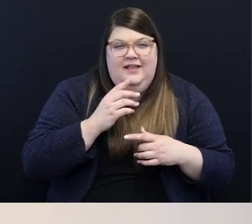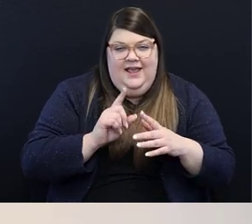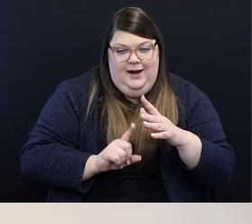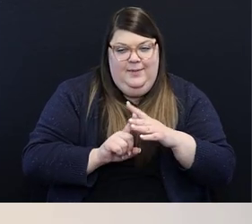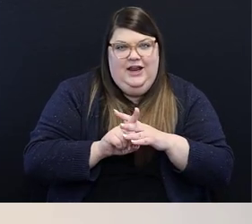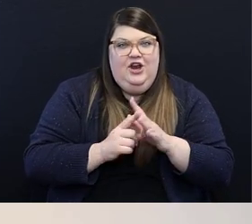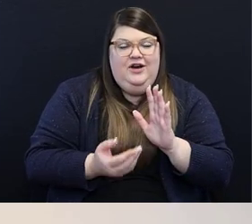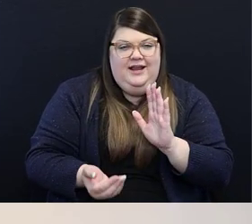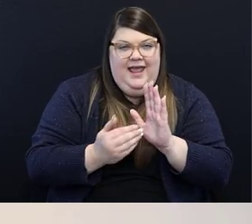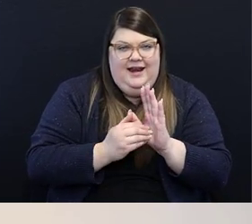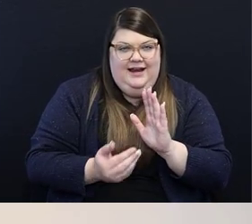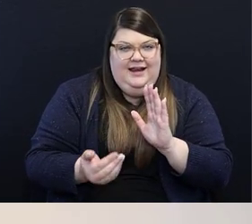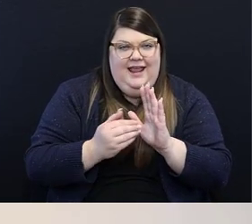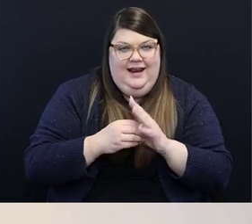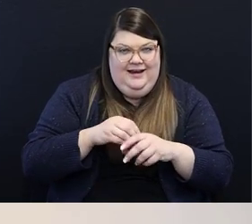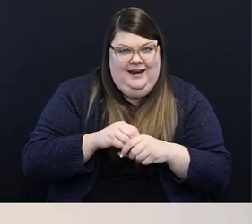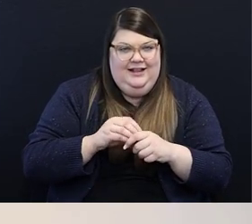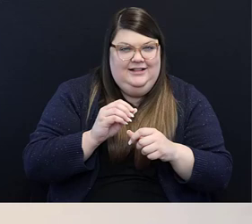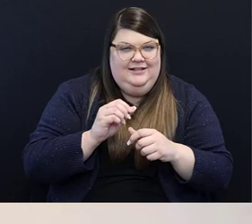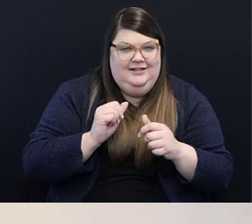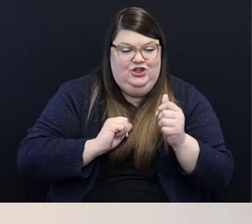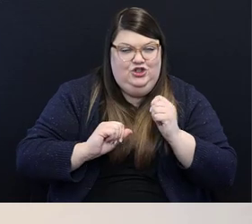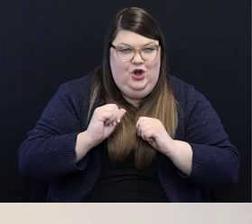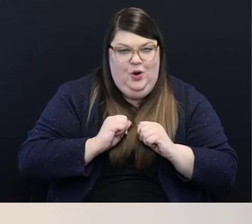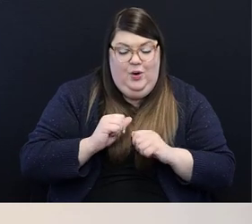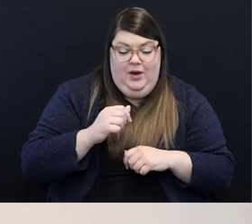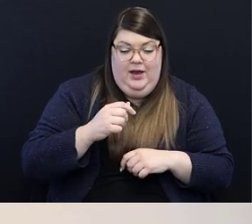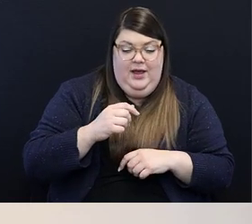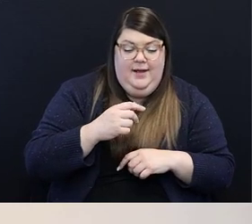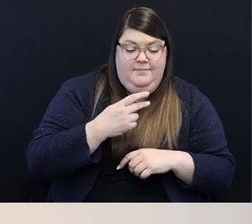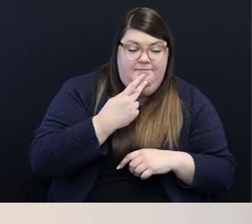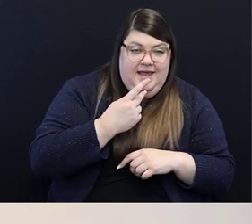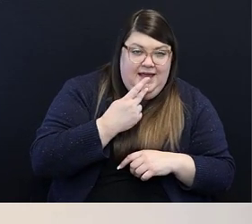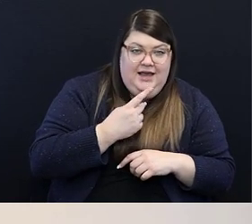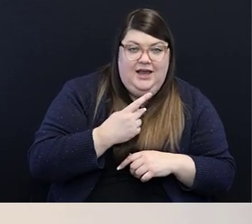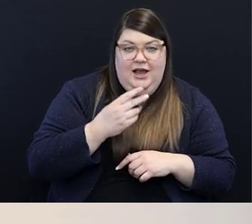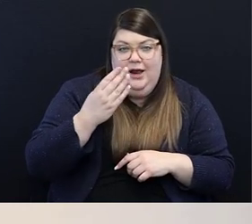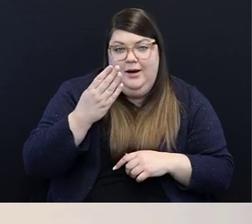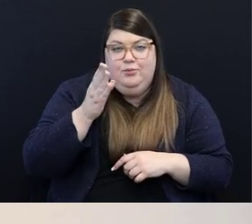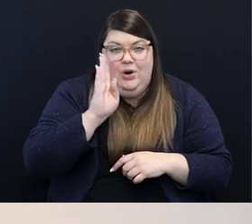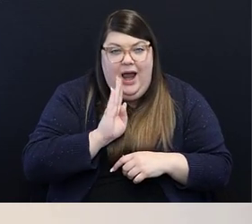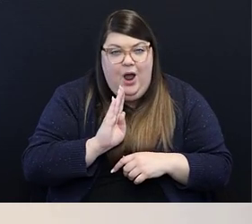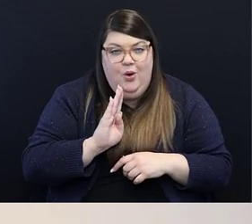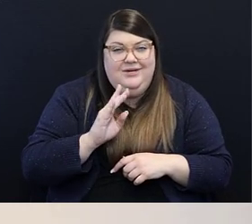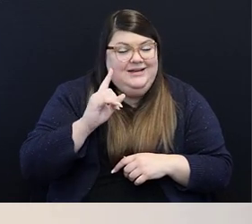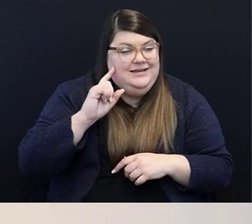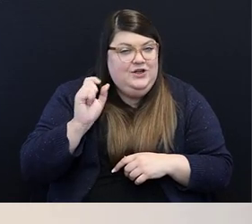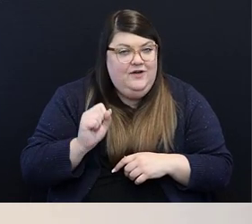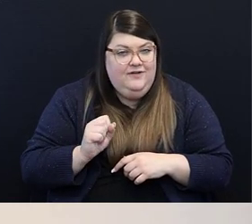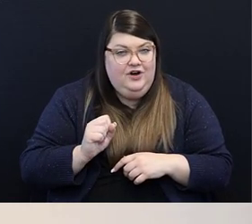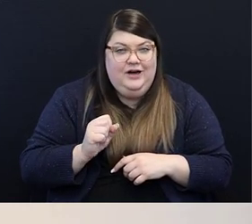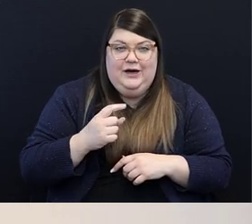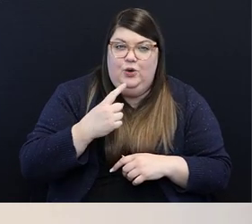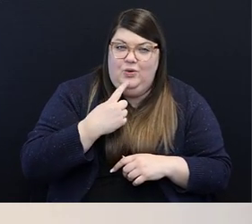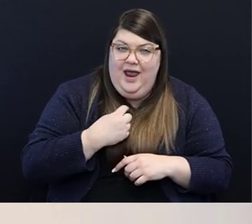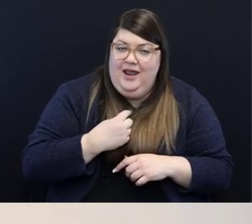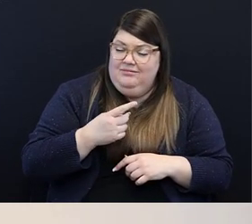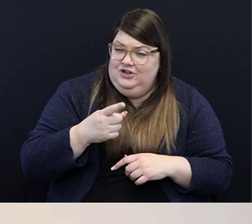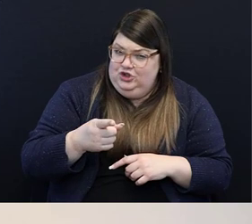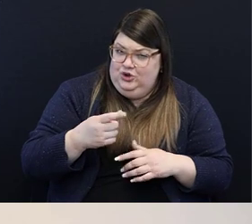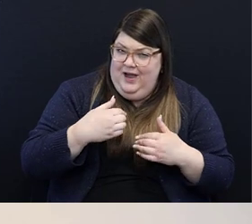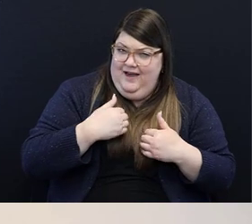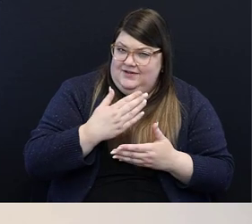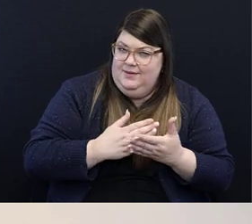and again in the show: pink, brown, silver, red. But are there colors that you avoid generally, and